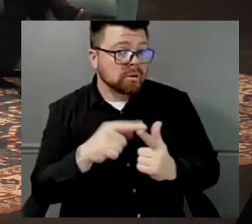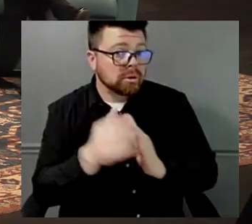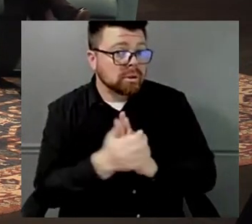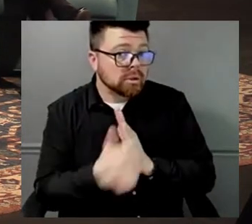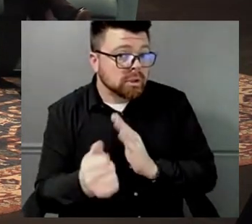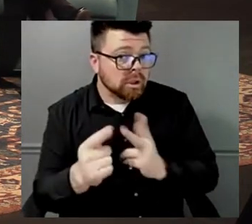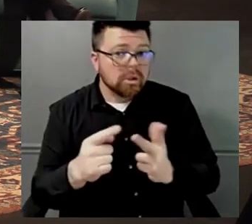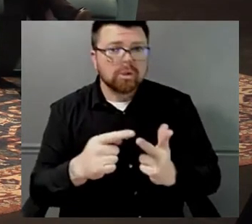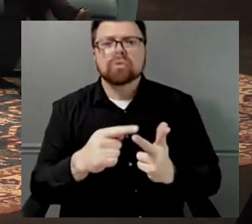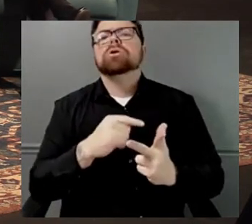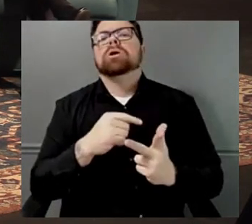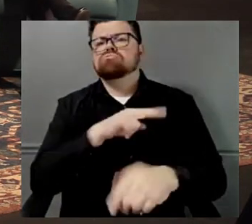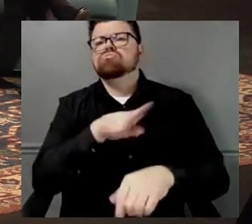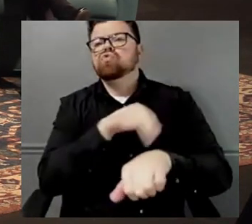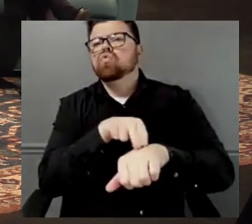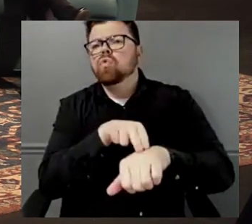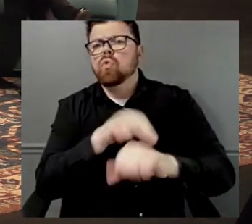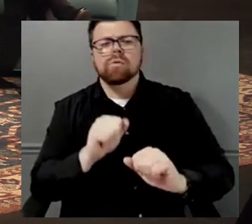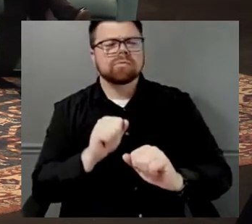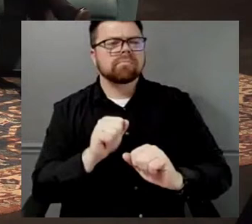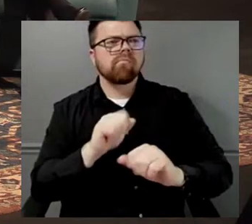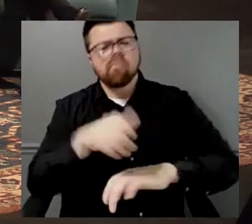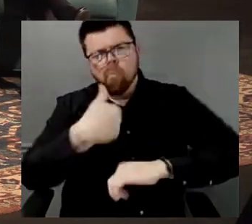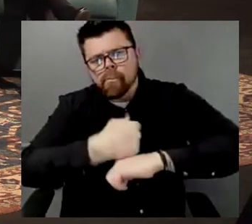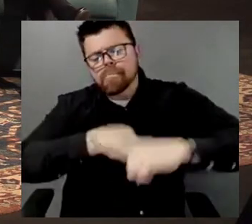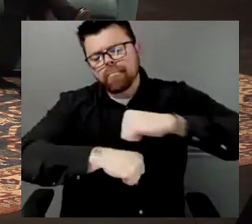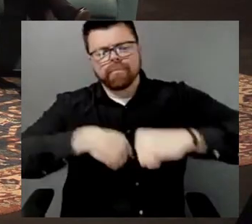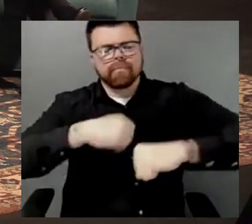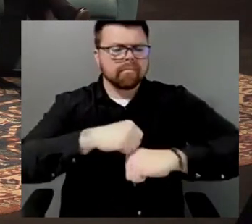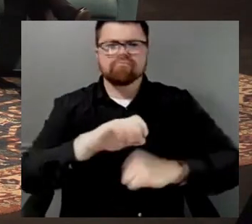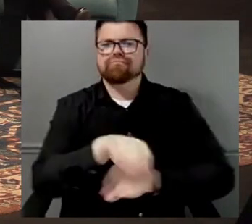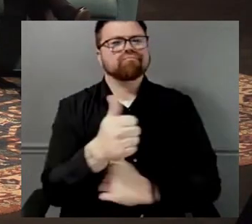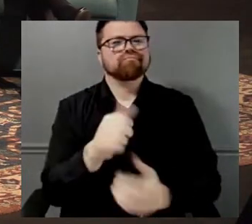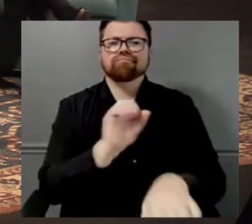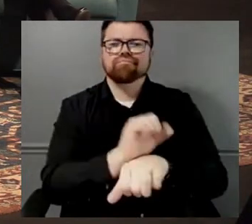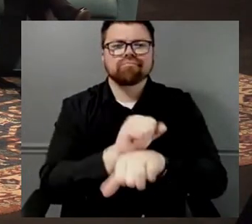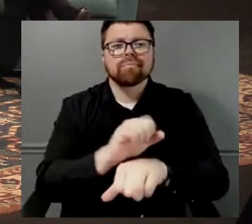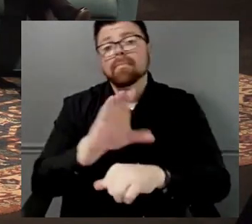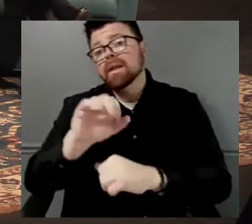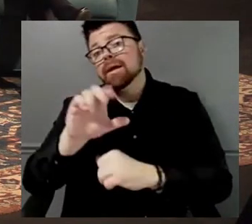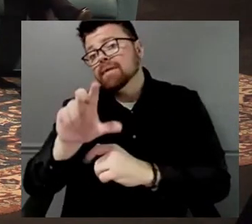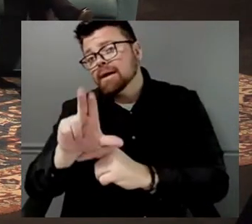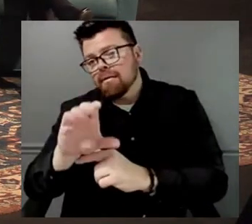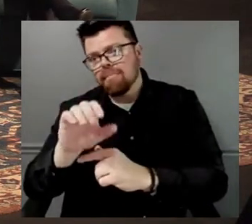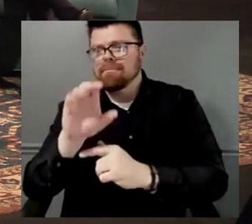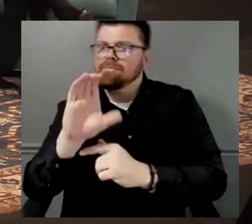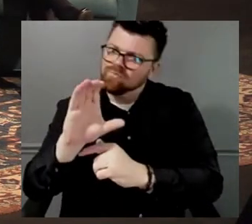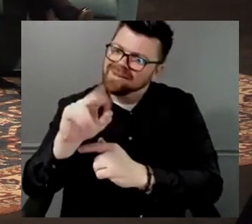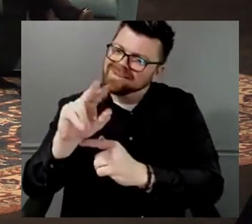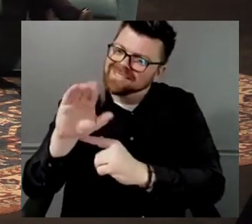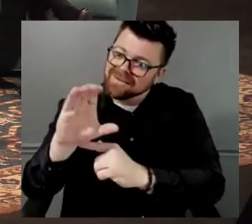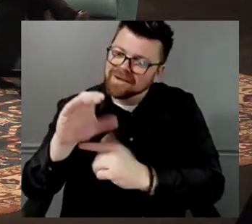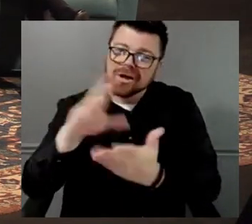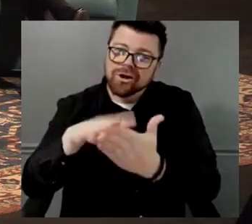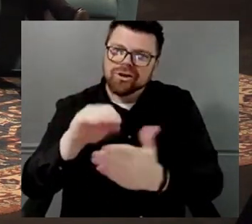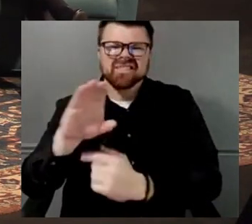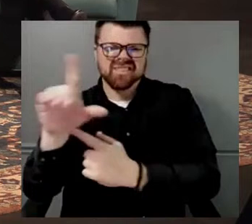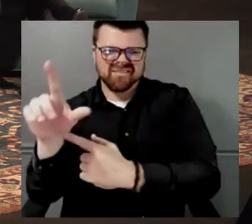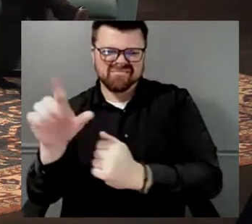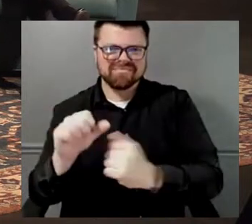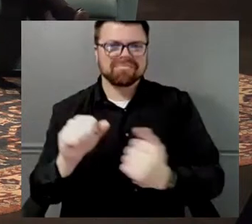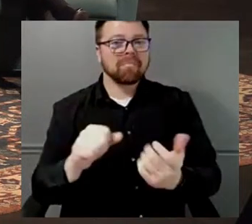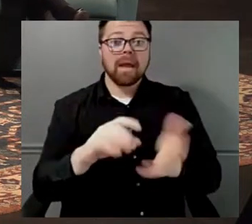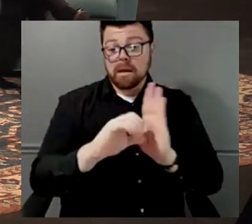norms is foundational to any of the work of civic learning here. And implicit in all three of them is a word that you already both used, and